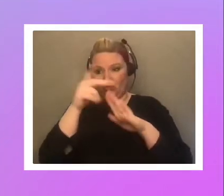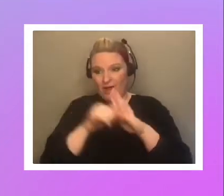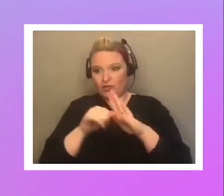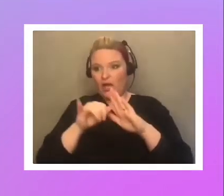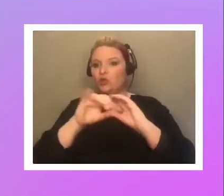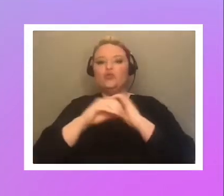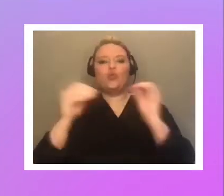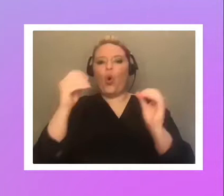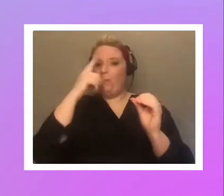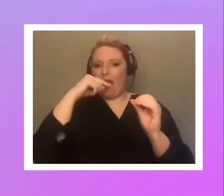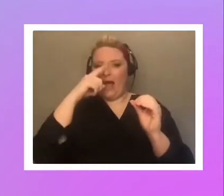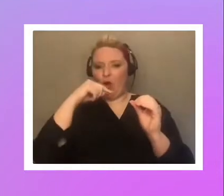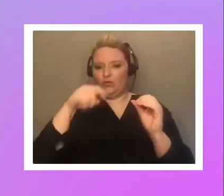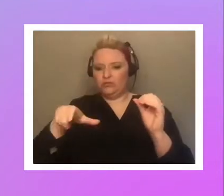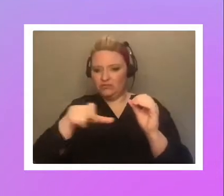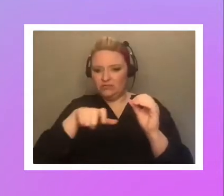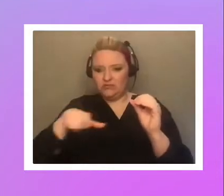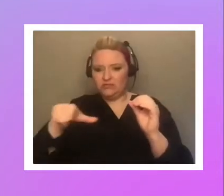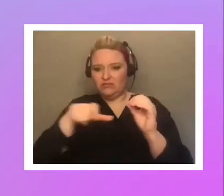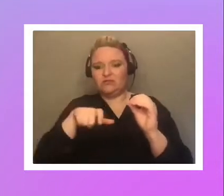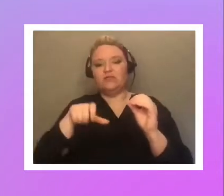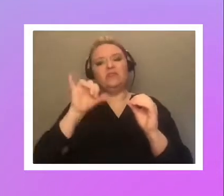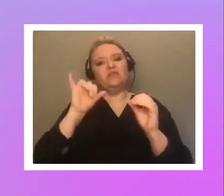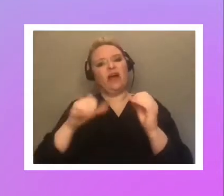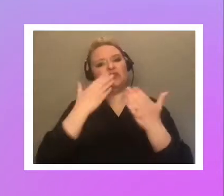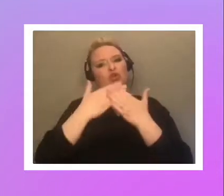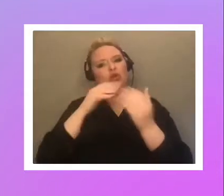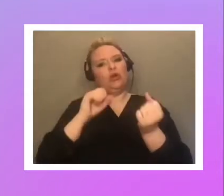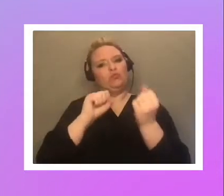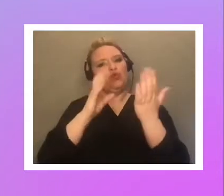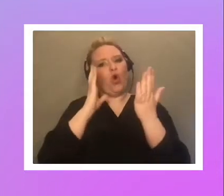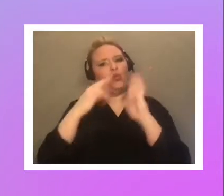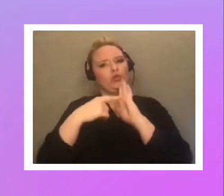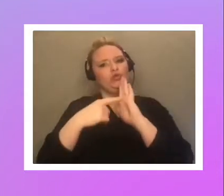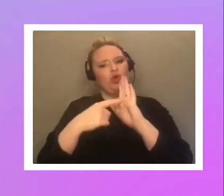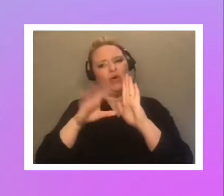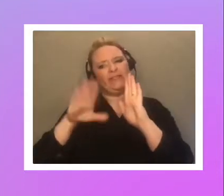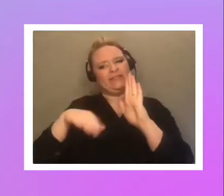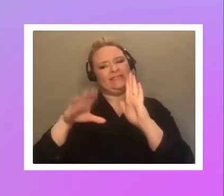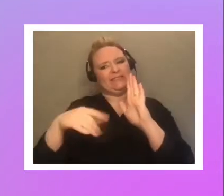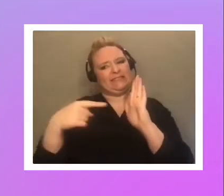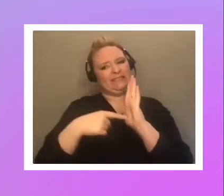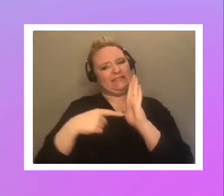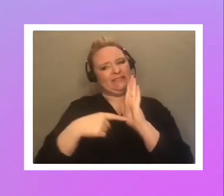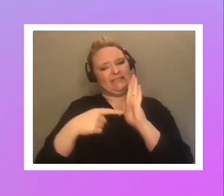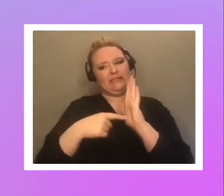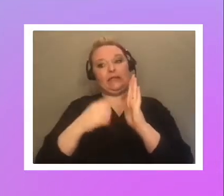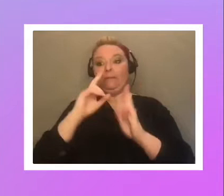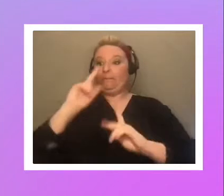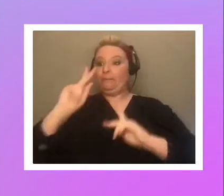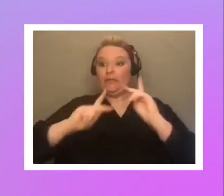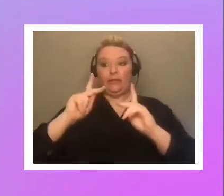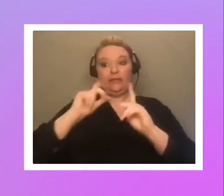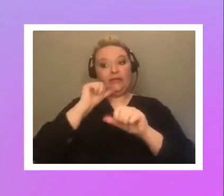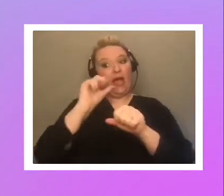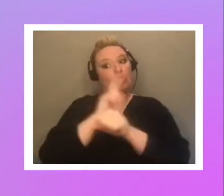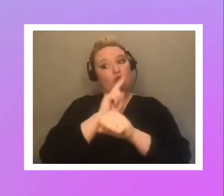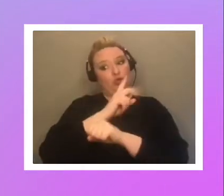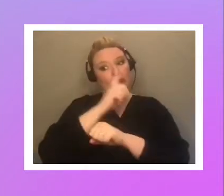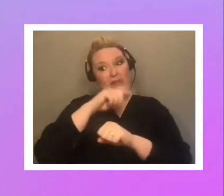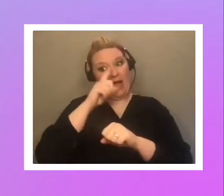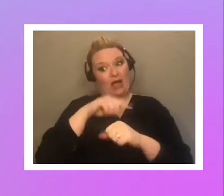mouse, that's often a good way to show them, oh, there are people who don't use a